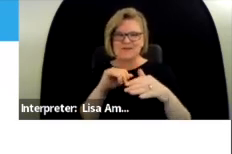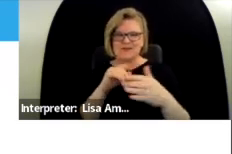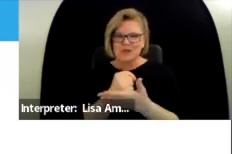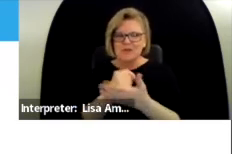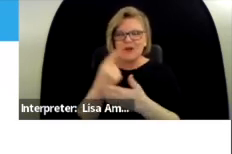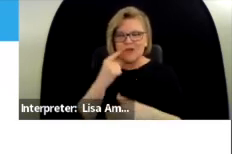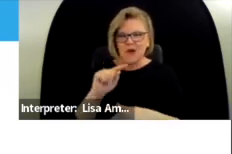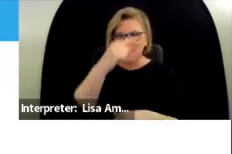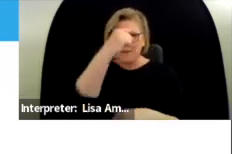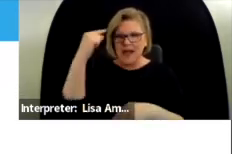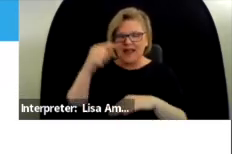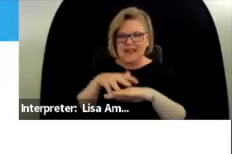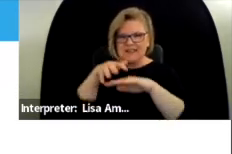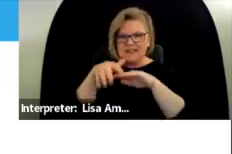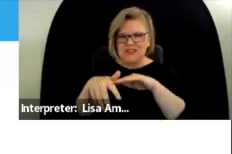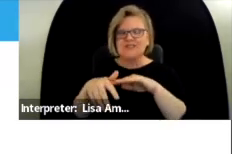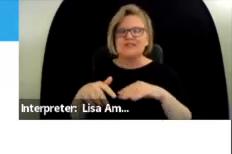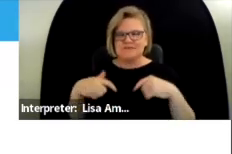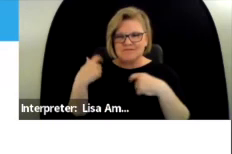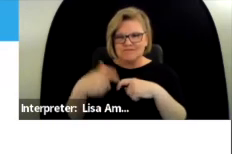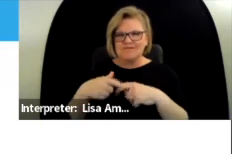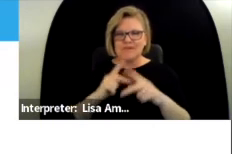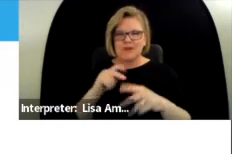of color communities across Kentucky.